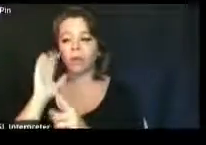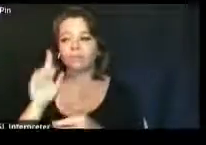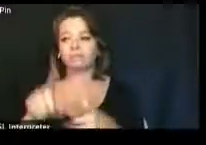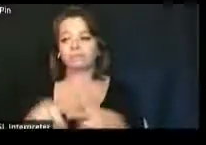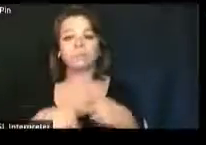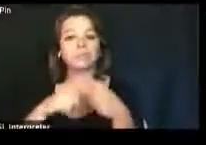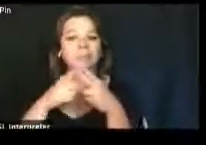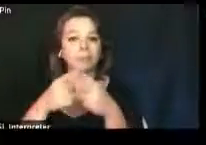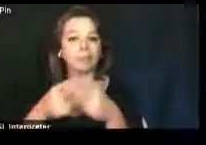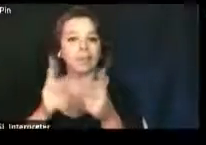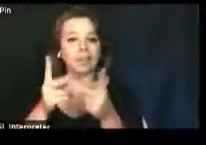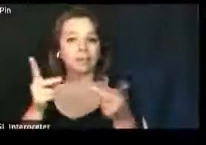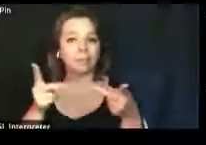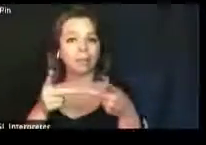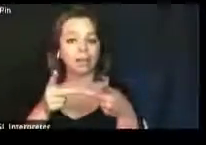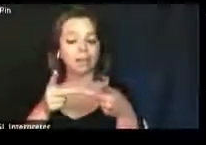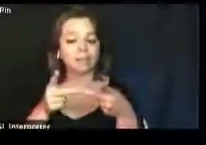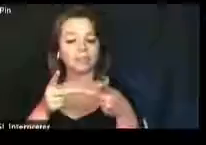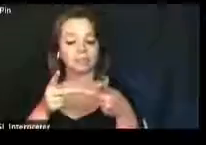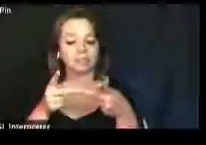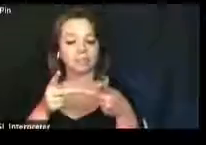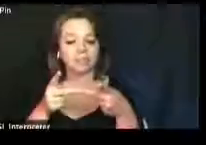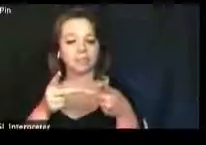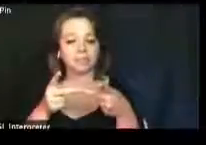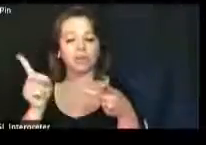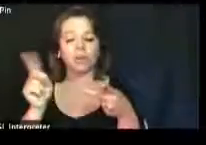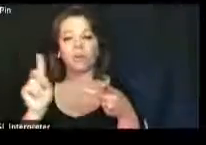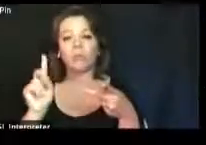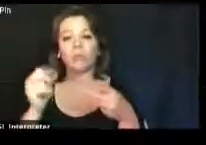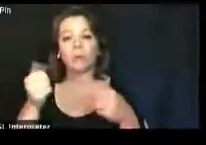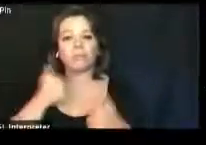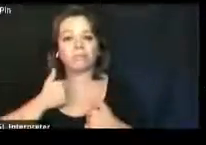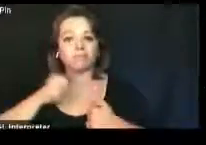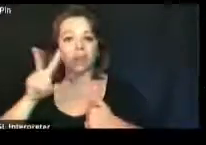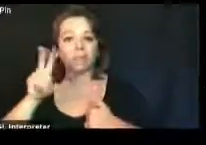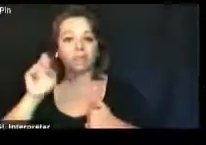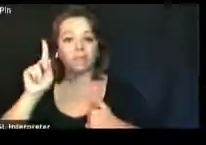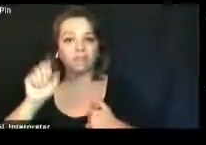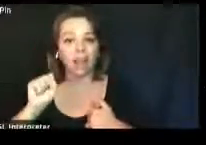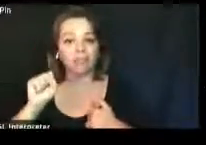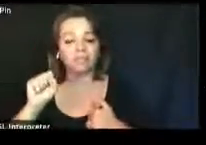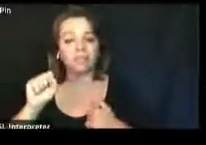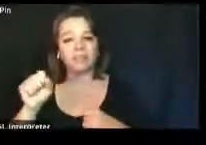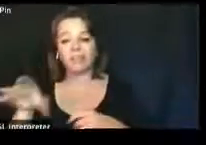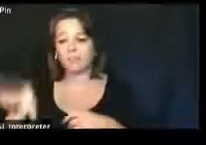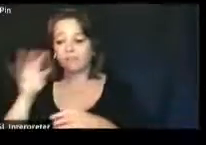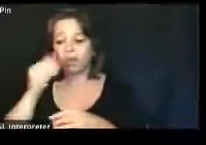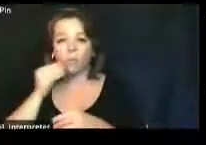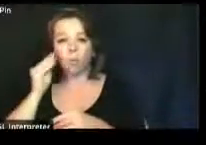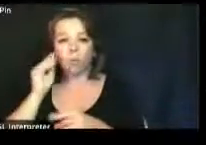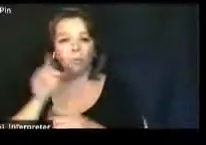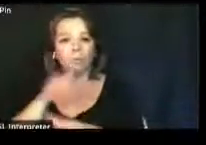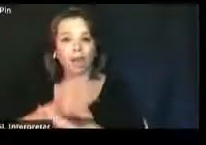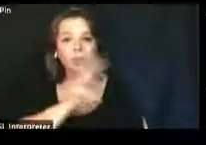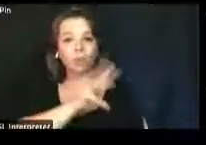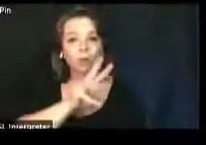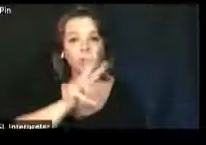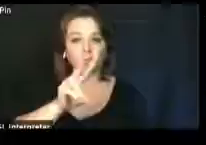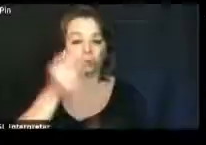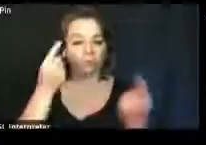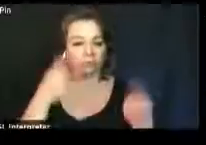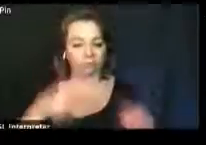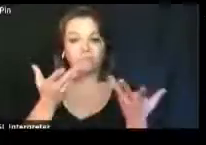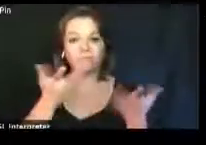places of where the veterans found their homes after World War II. That's why we were